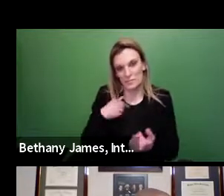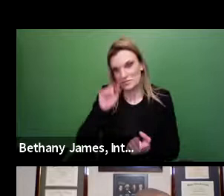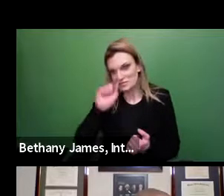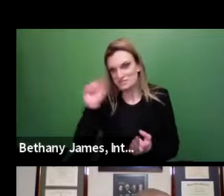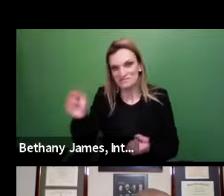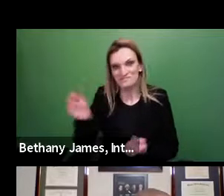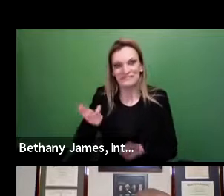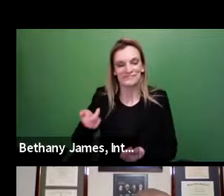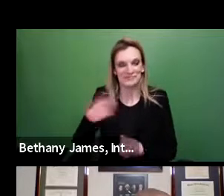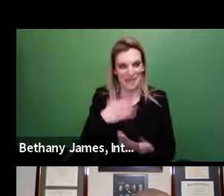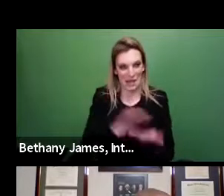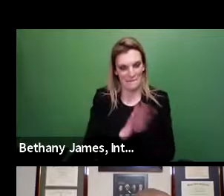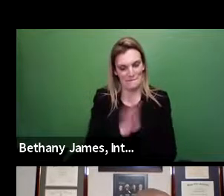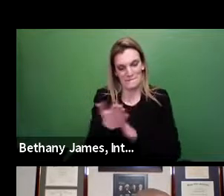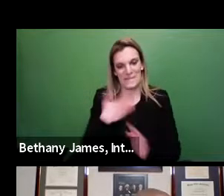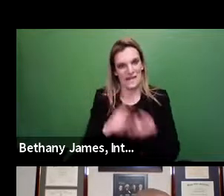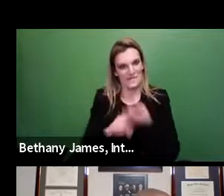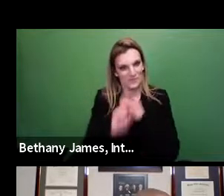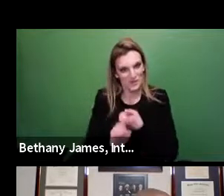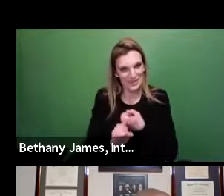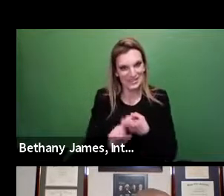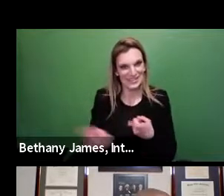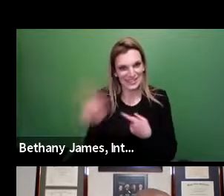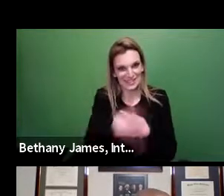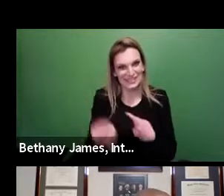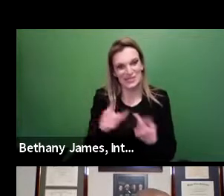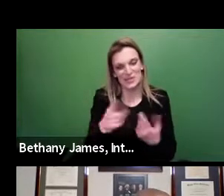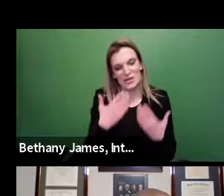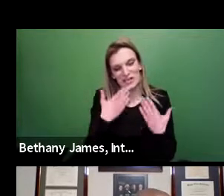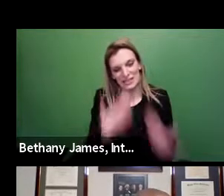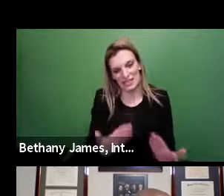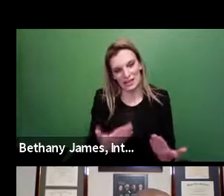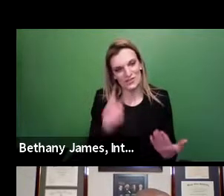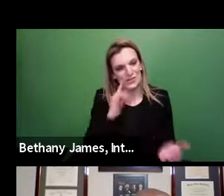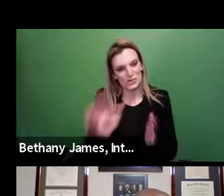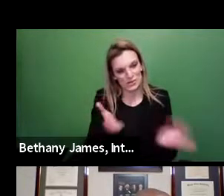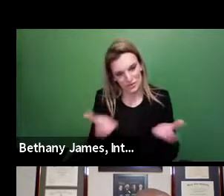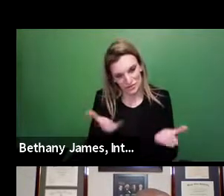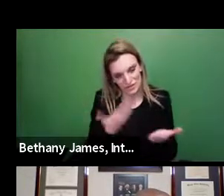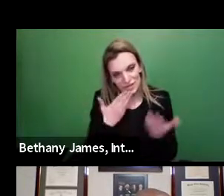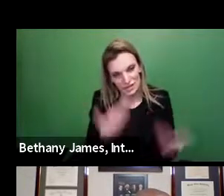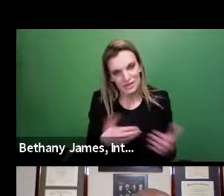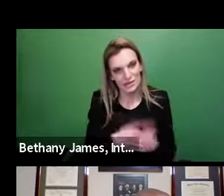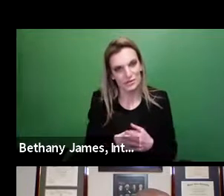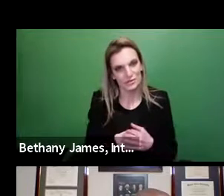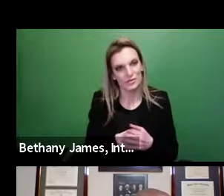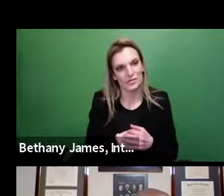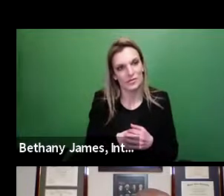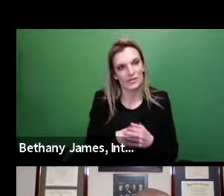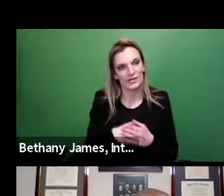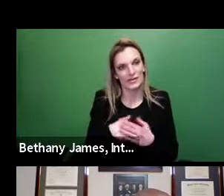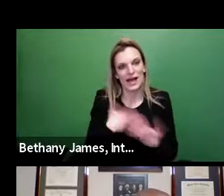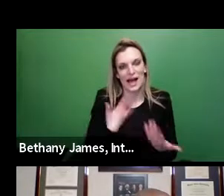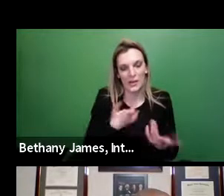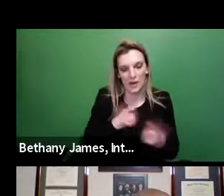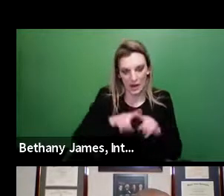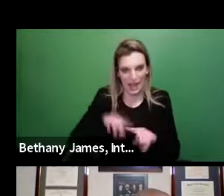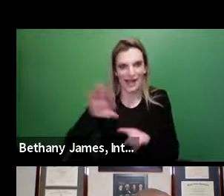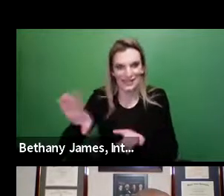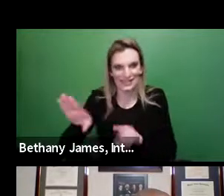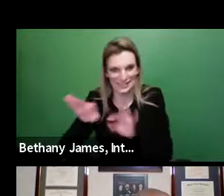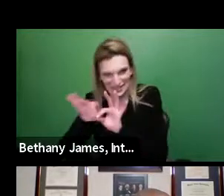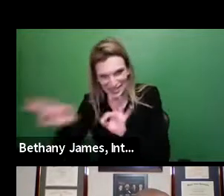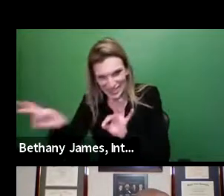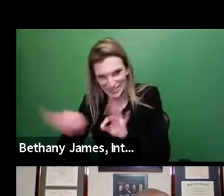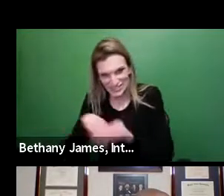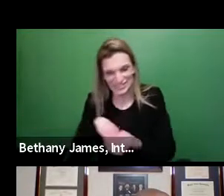commission. Thank you for your service, certainly. And I told you I was going to rely on Commissioner Combs'